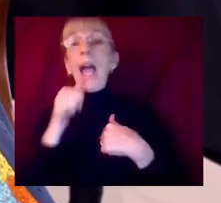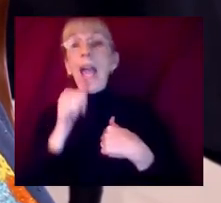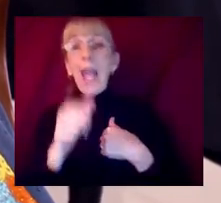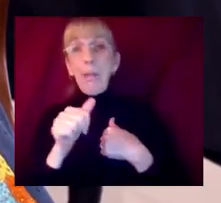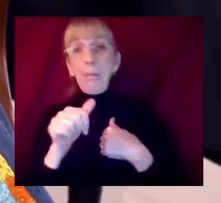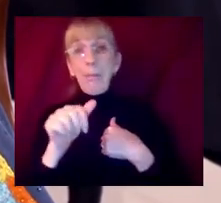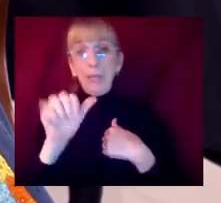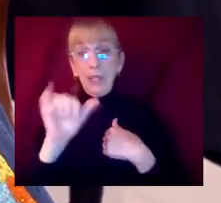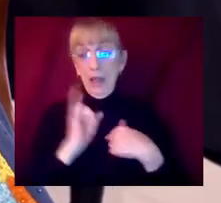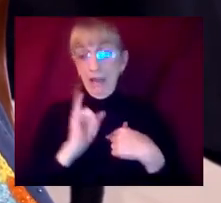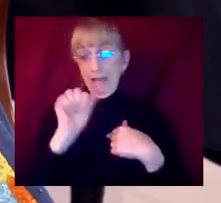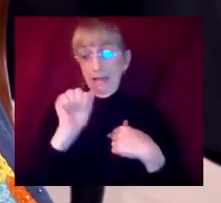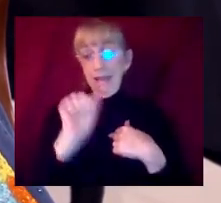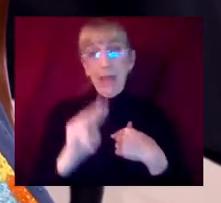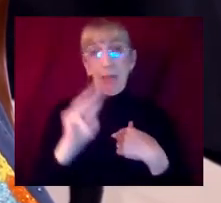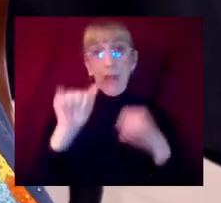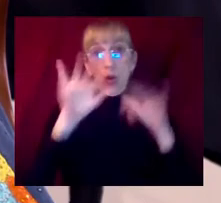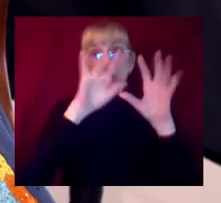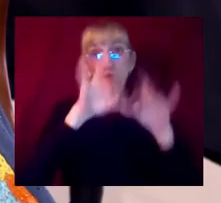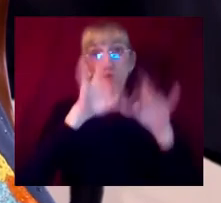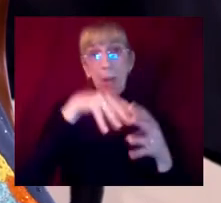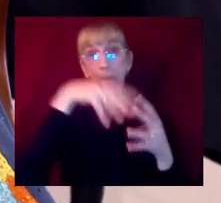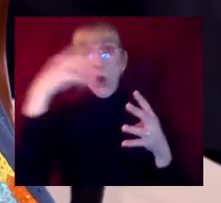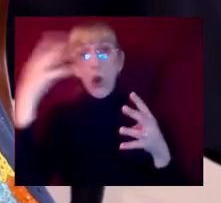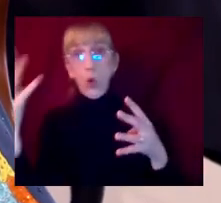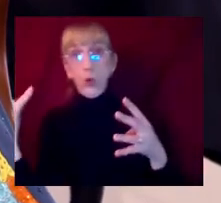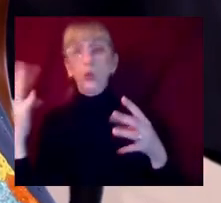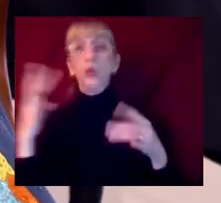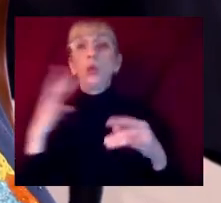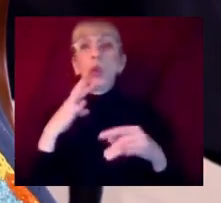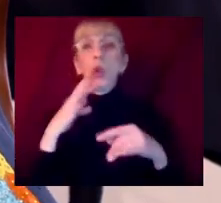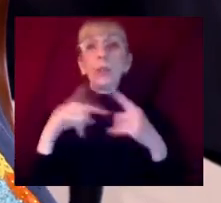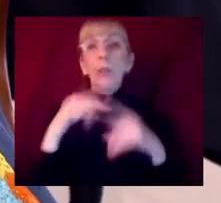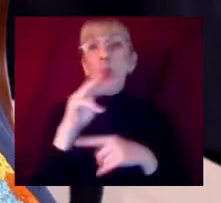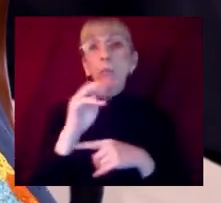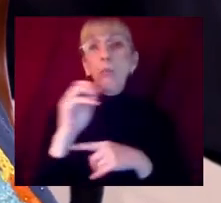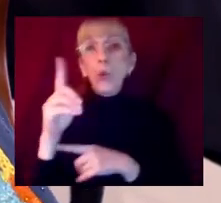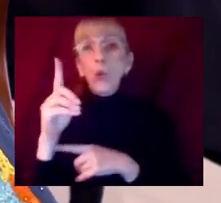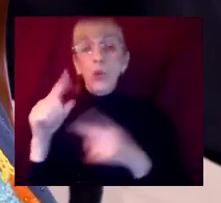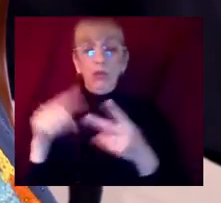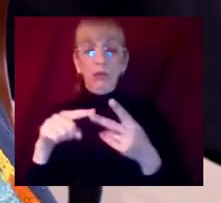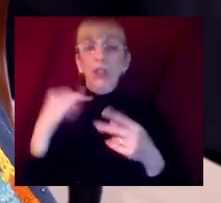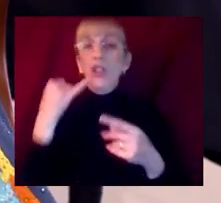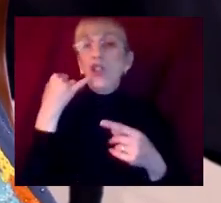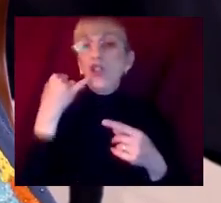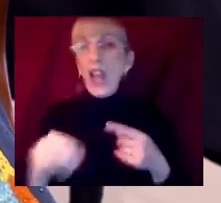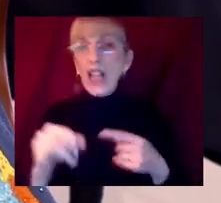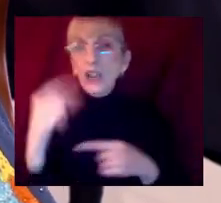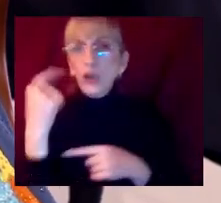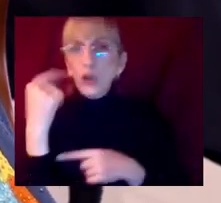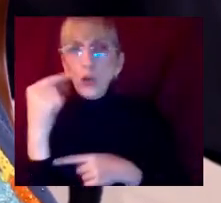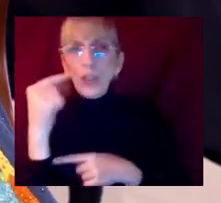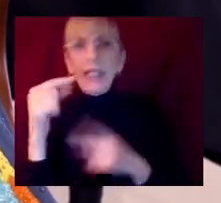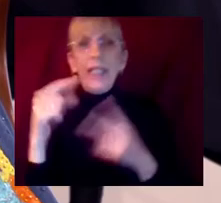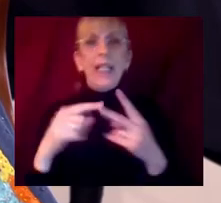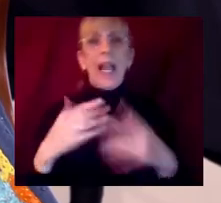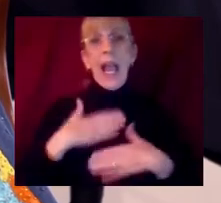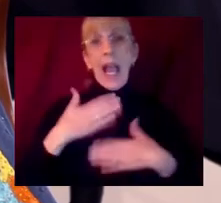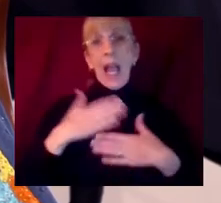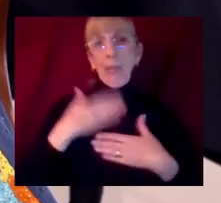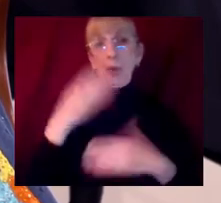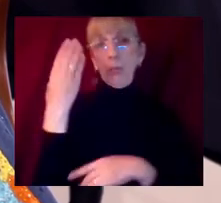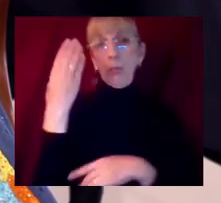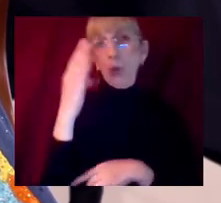the moods of children, like jealousy being green and yellow being a coward, pink being happy, blue meaning being